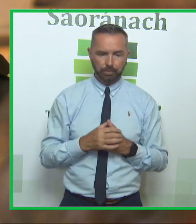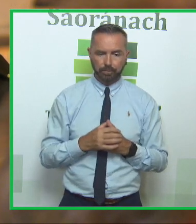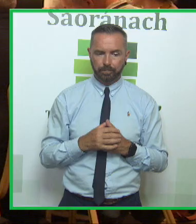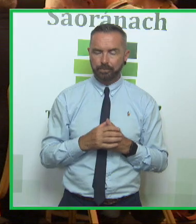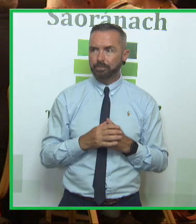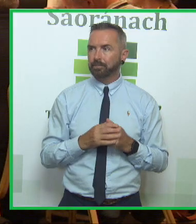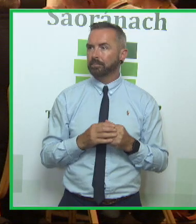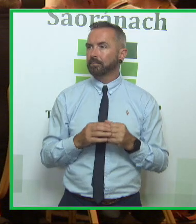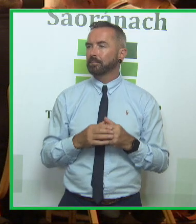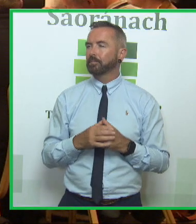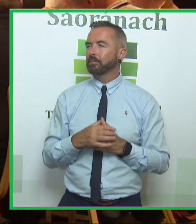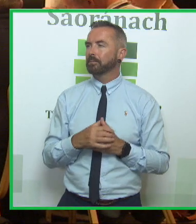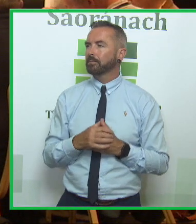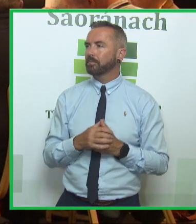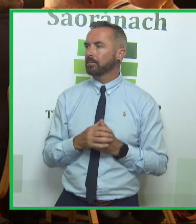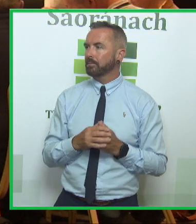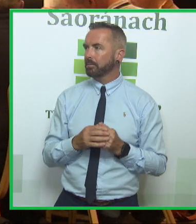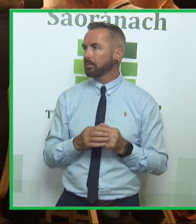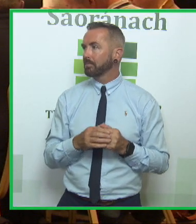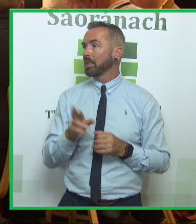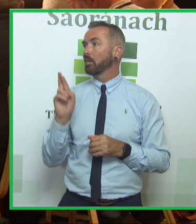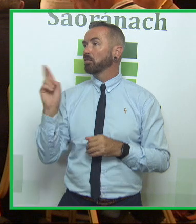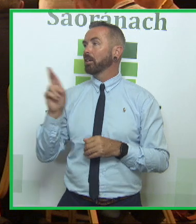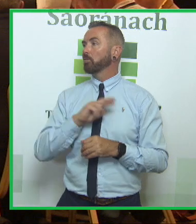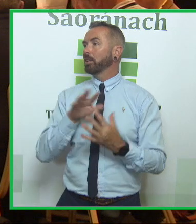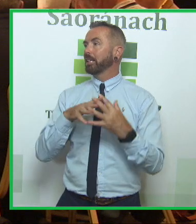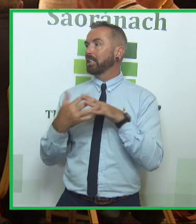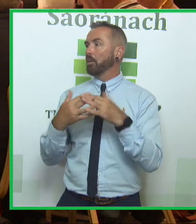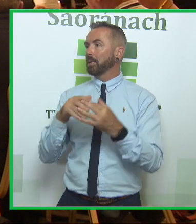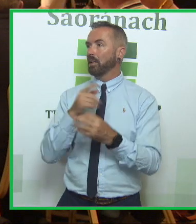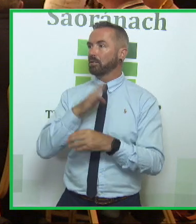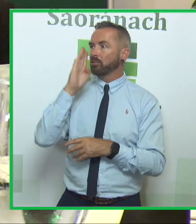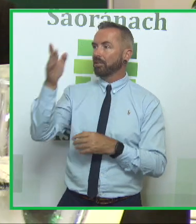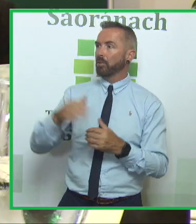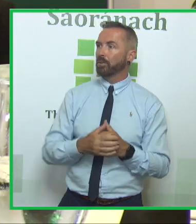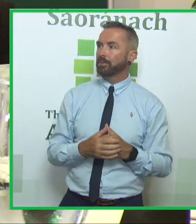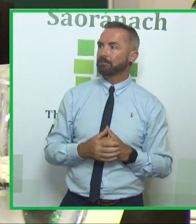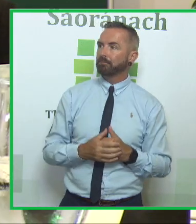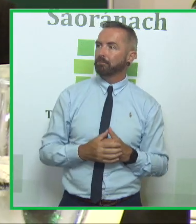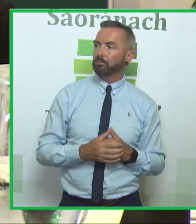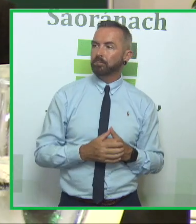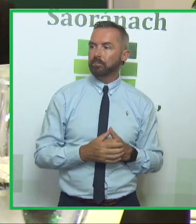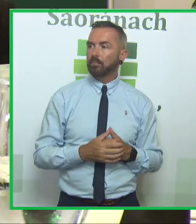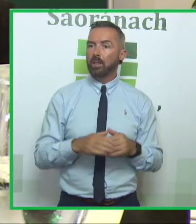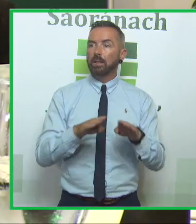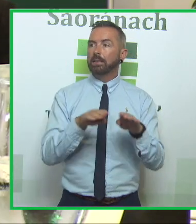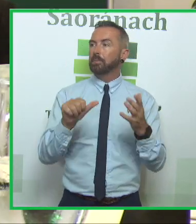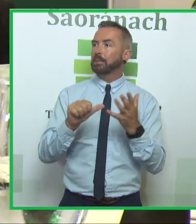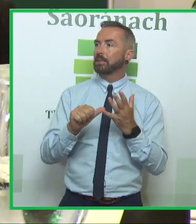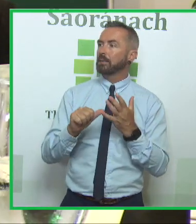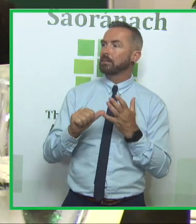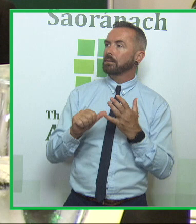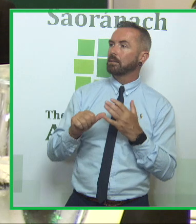you, Tony. And you are right, it's more complex than a figure, or there's lots of interdependencies. Okay, can I go to table 6, 2,